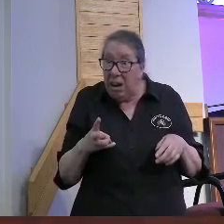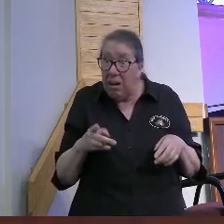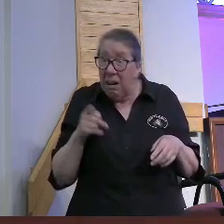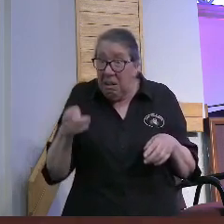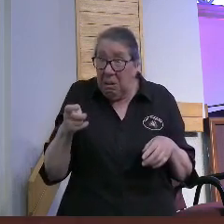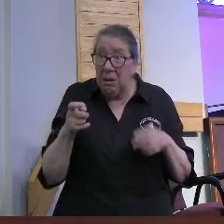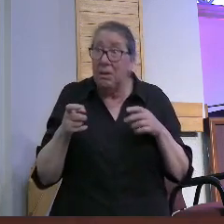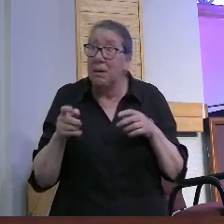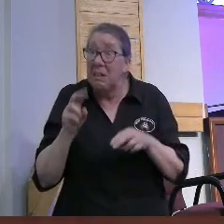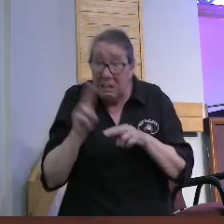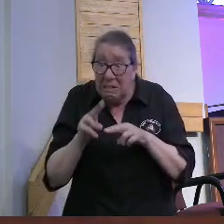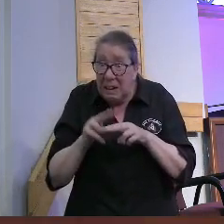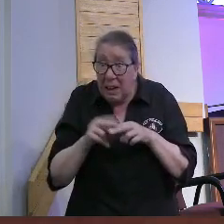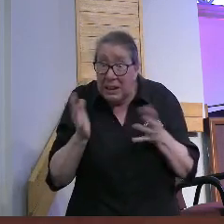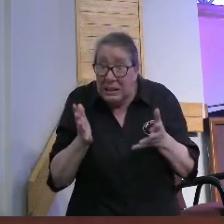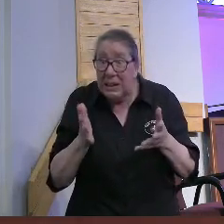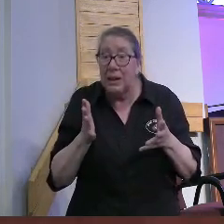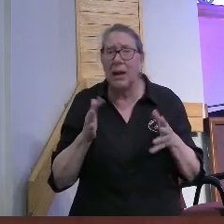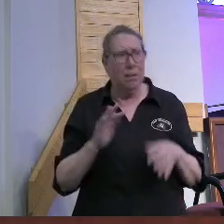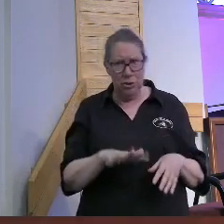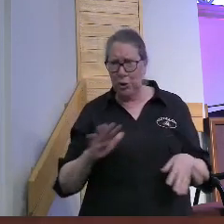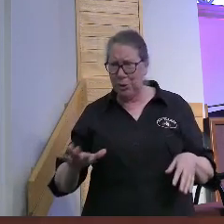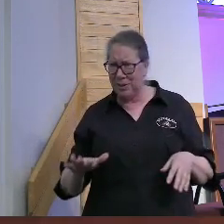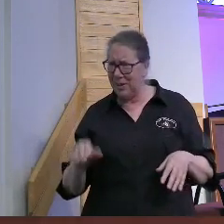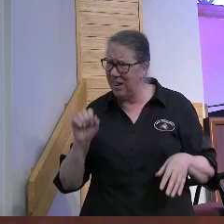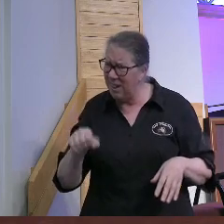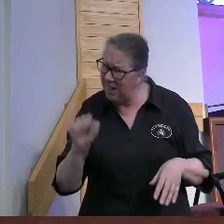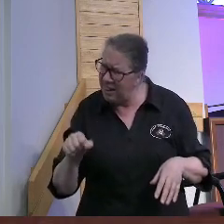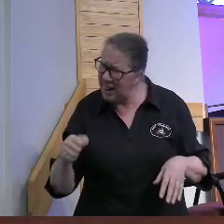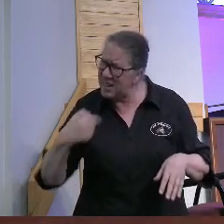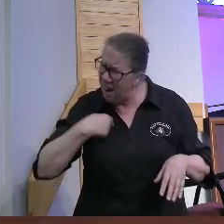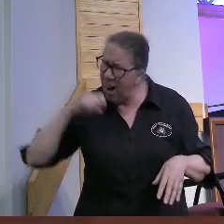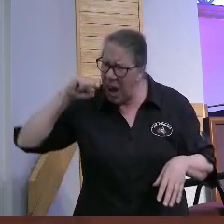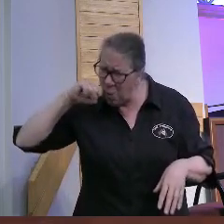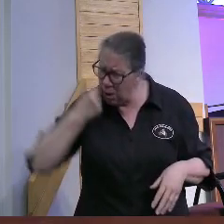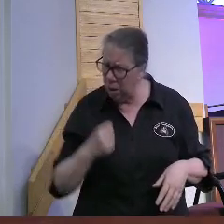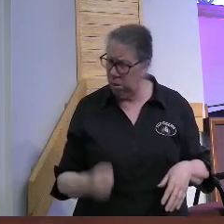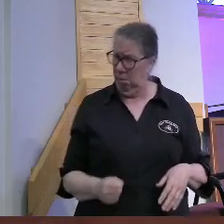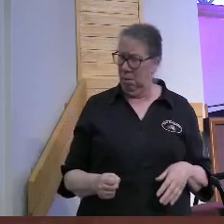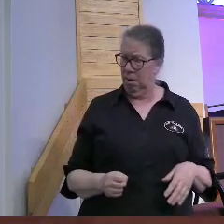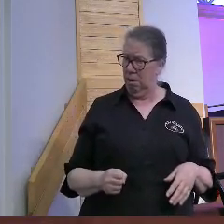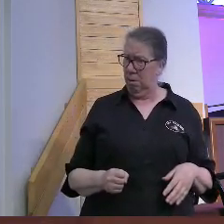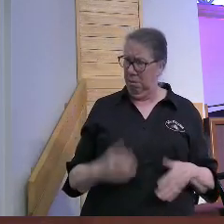I'd be like, kids, of course I will. What an insult.